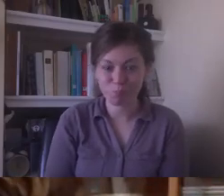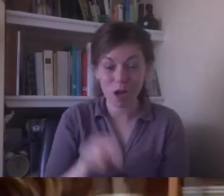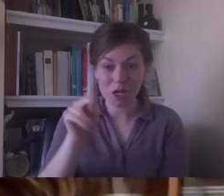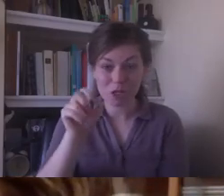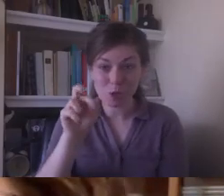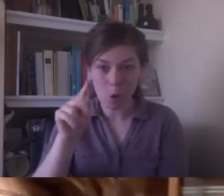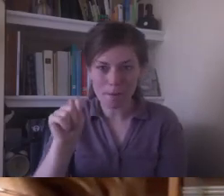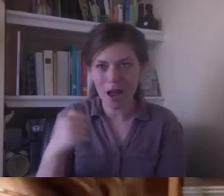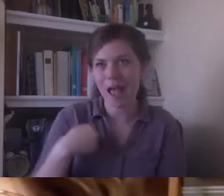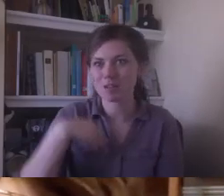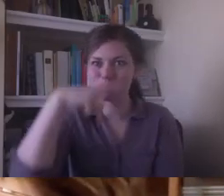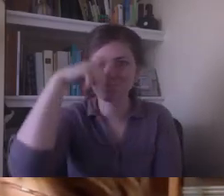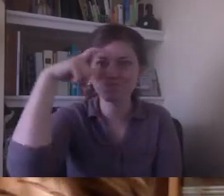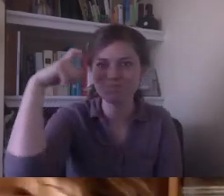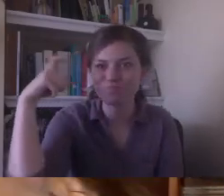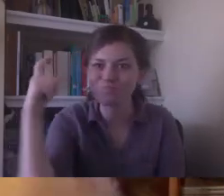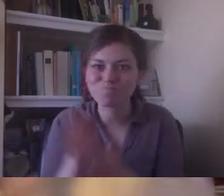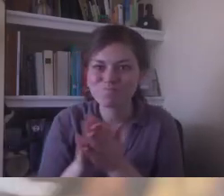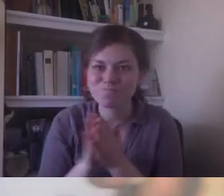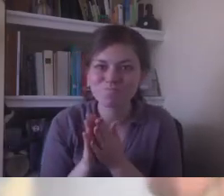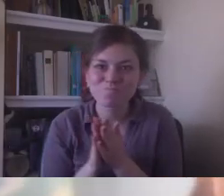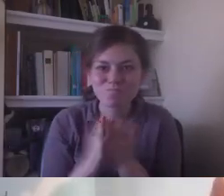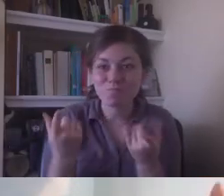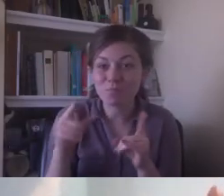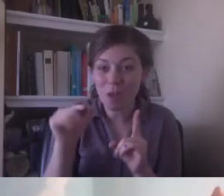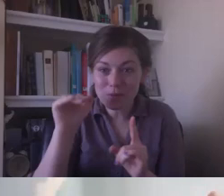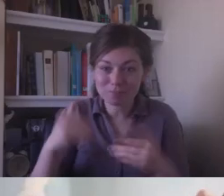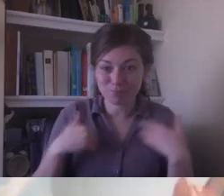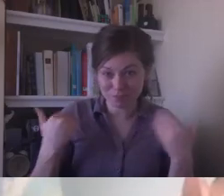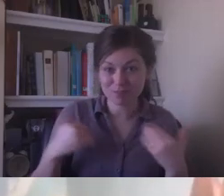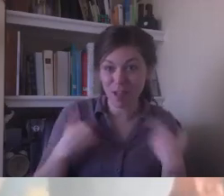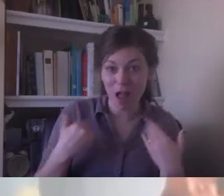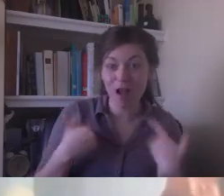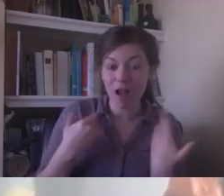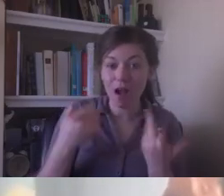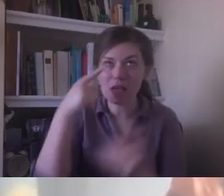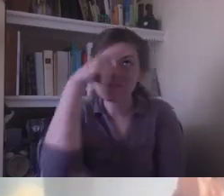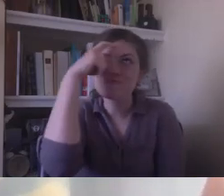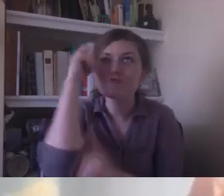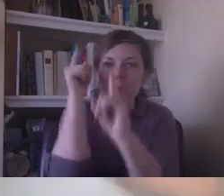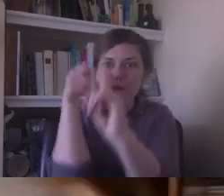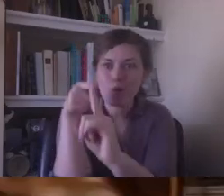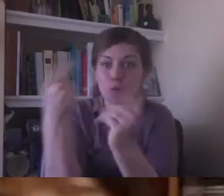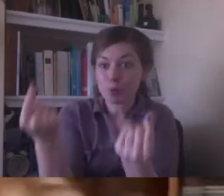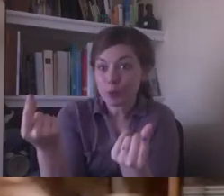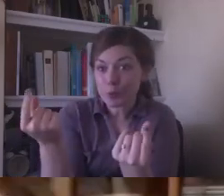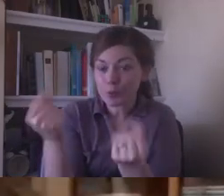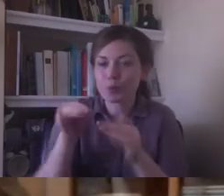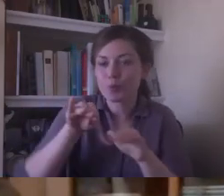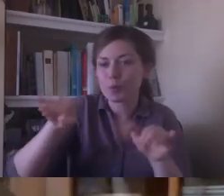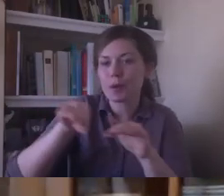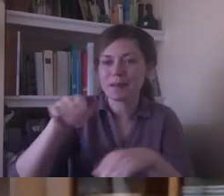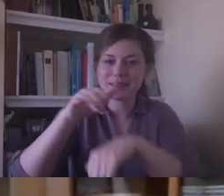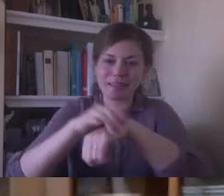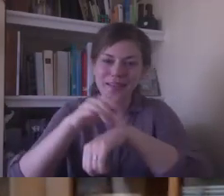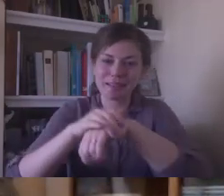Norbert was a pig with a dream. Since he was a wee piglet, Norbert dreamed of swimming the English Channel. If you